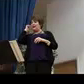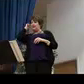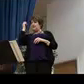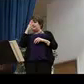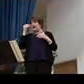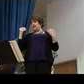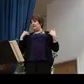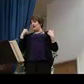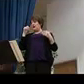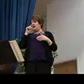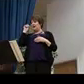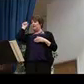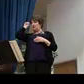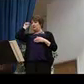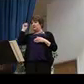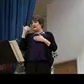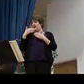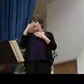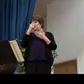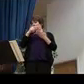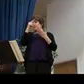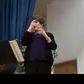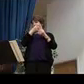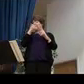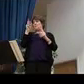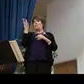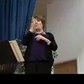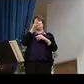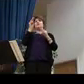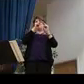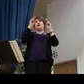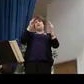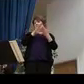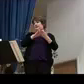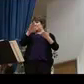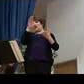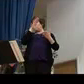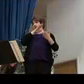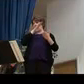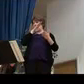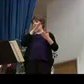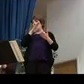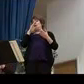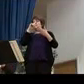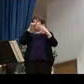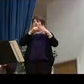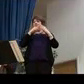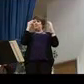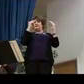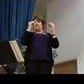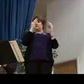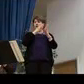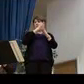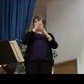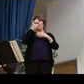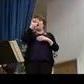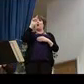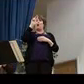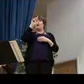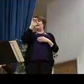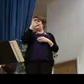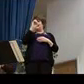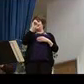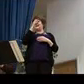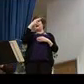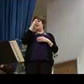from Western Montana College, McLean began her teaching career at Arlene High School and Middle School. McLean has